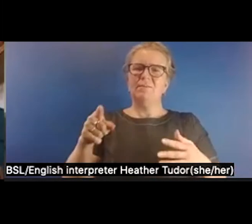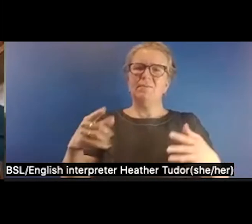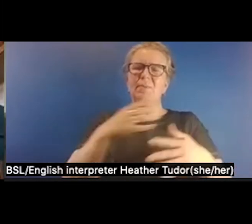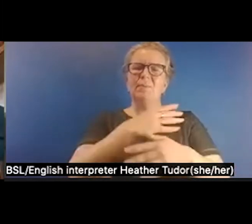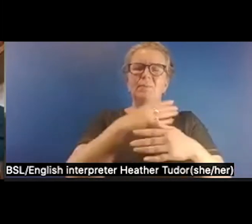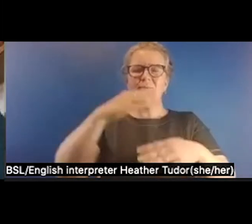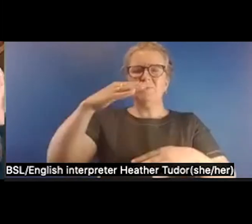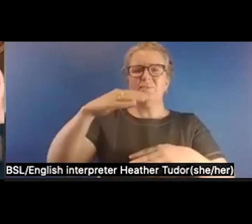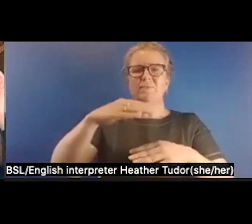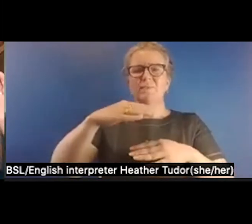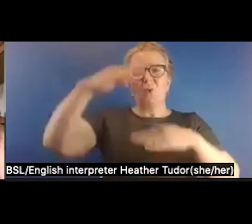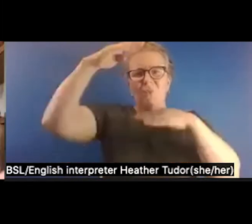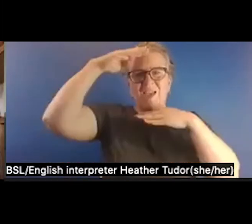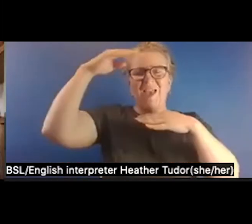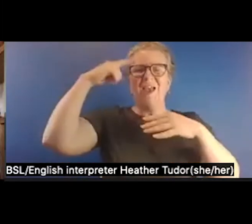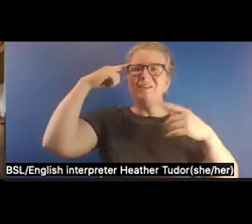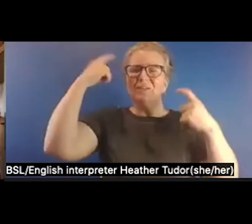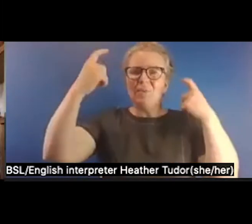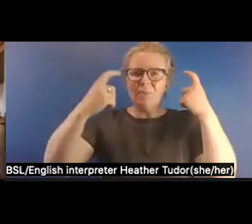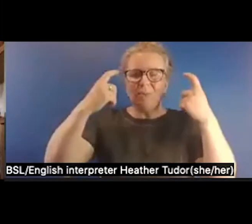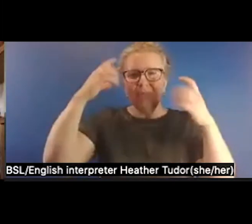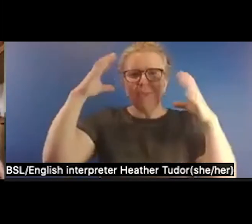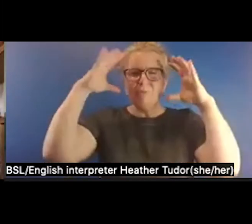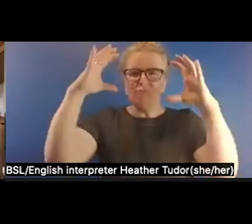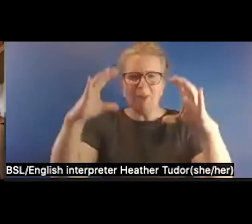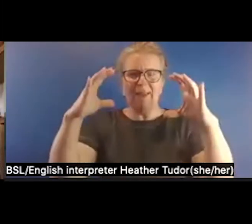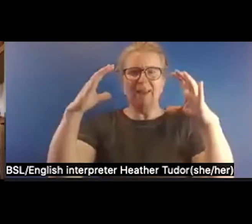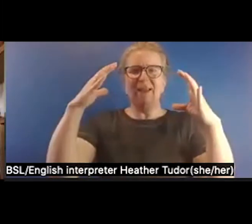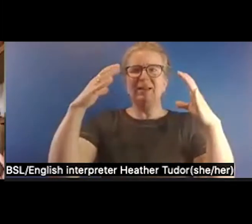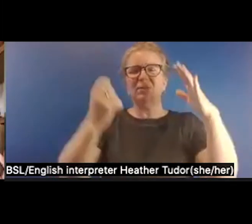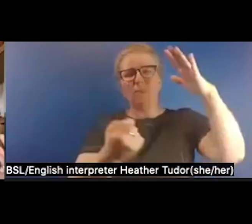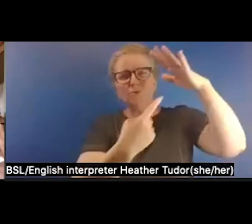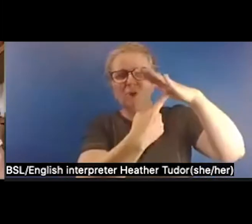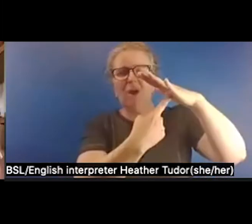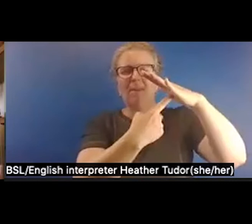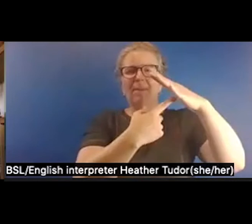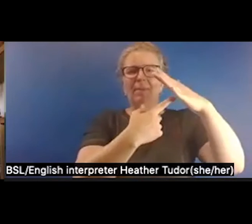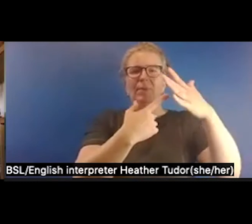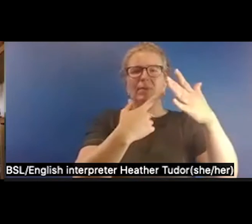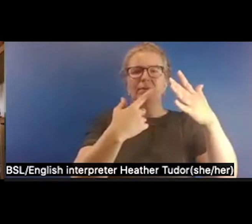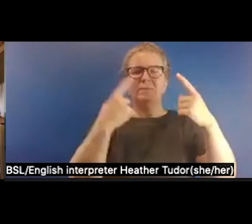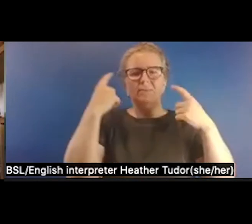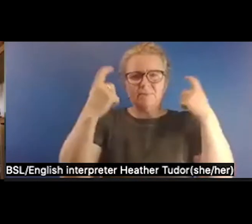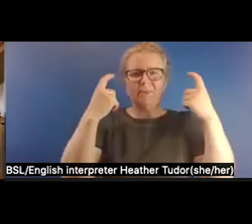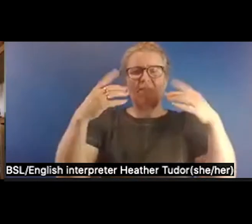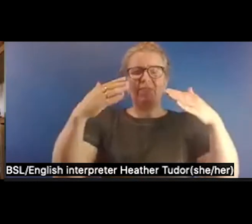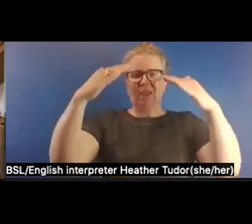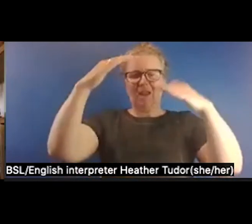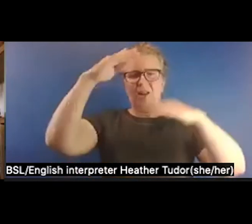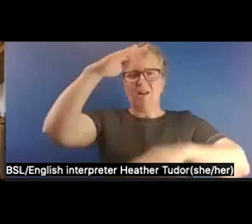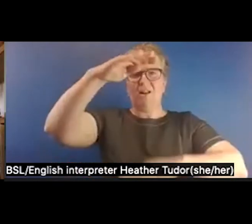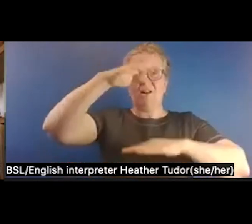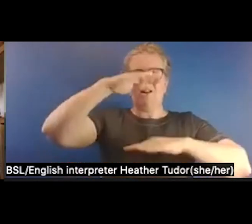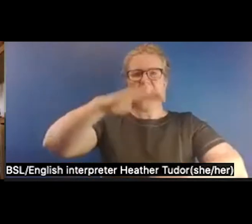head is the brain, which is considered to be the top. And then these are the people who are